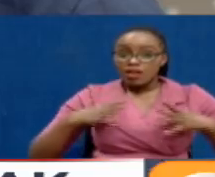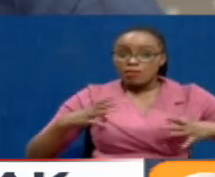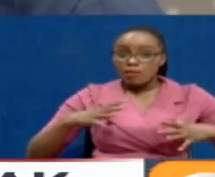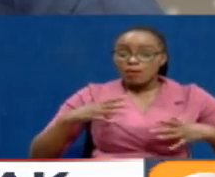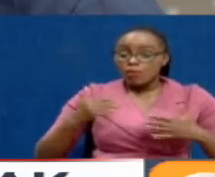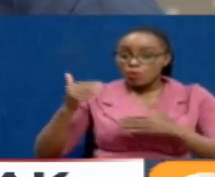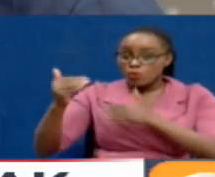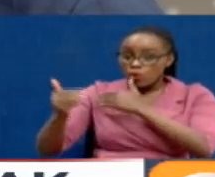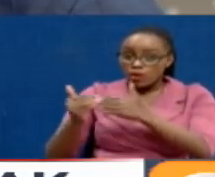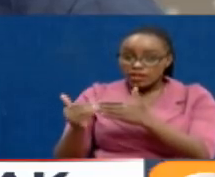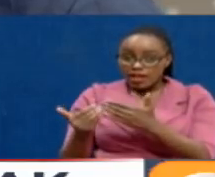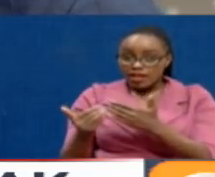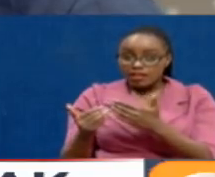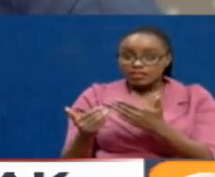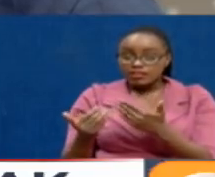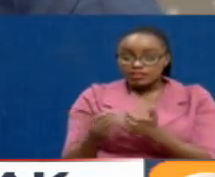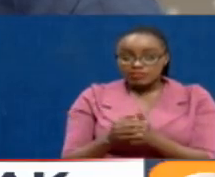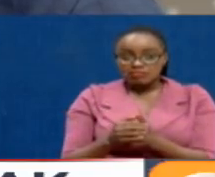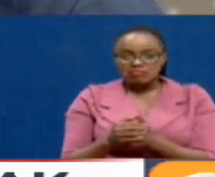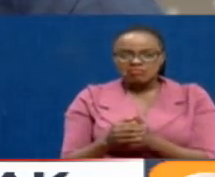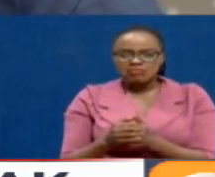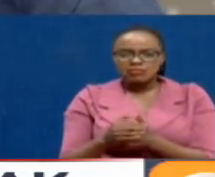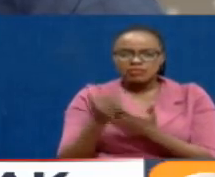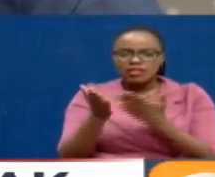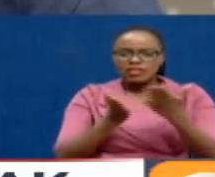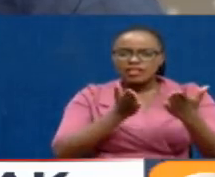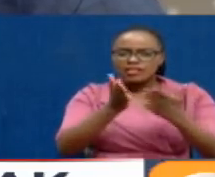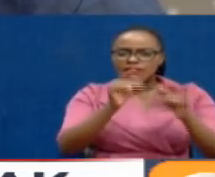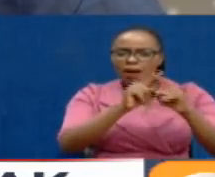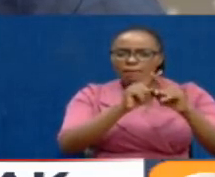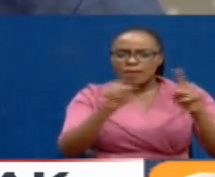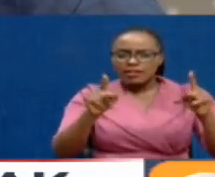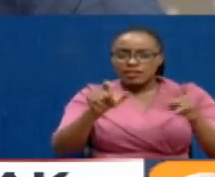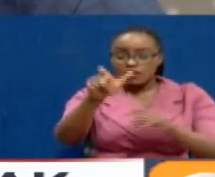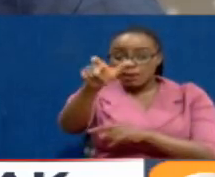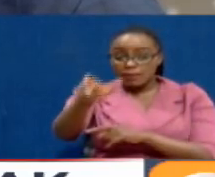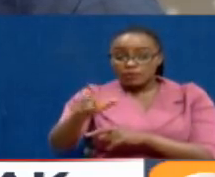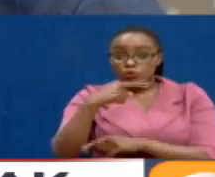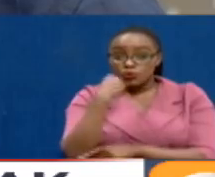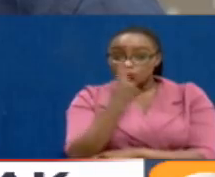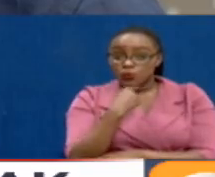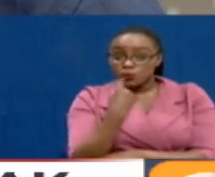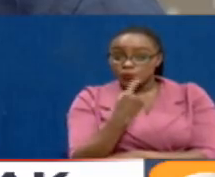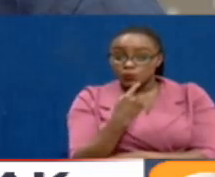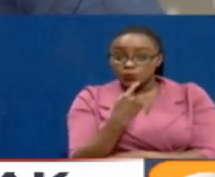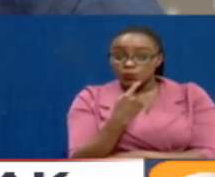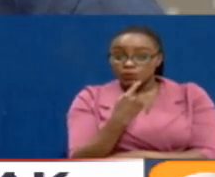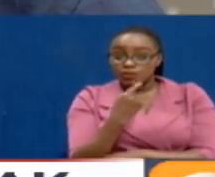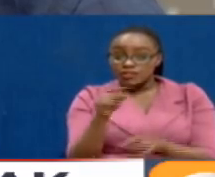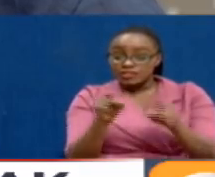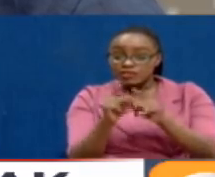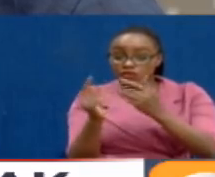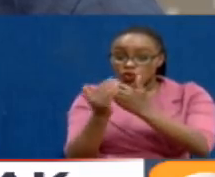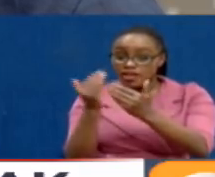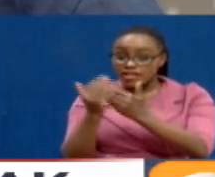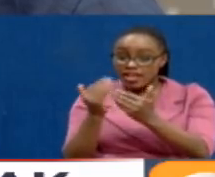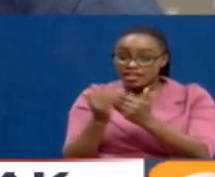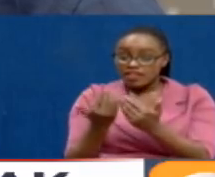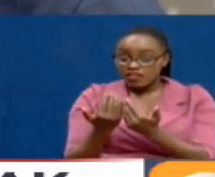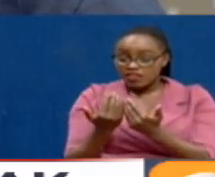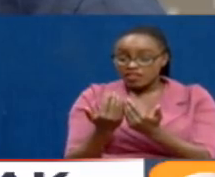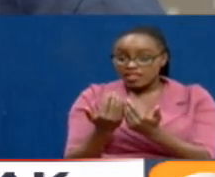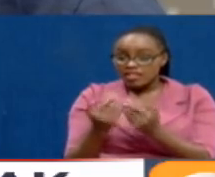around them, except of course for them they don't touch lots of surfaces. But if the person who who is taking care of them, the